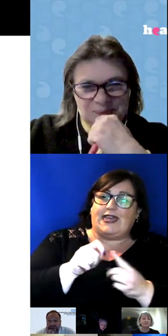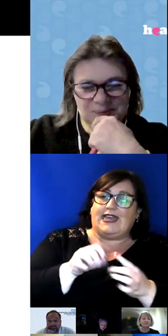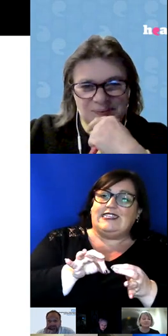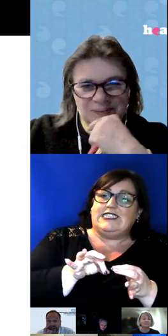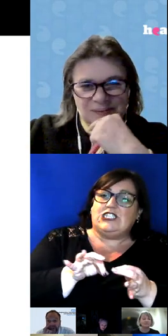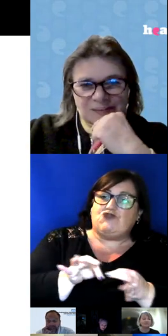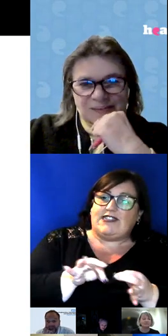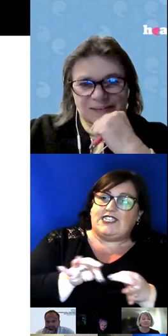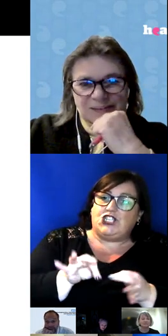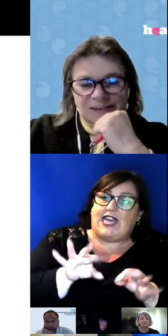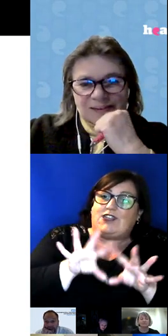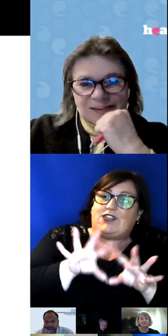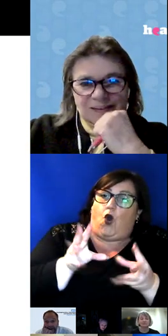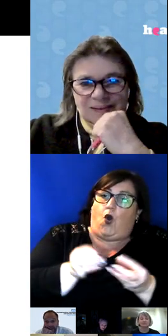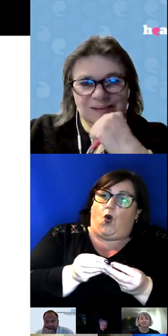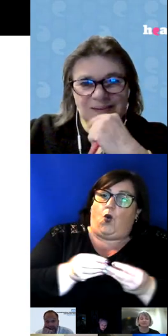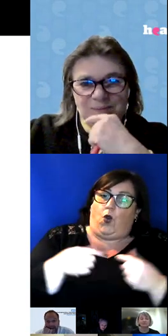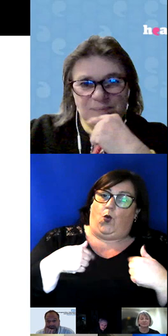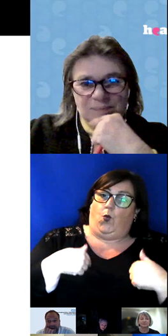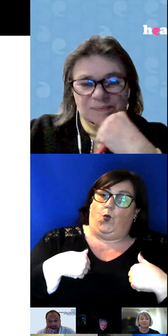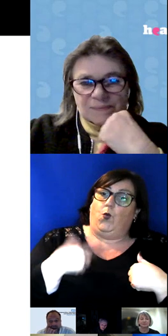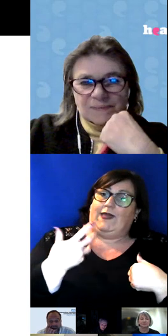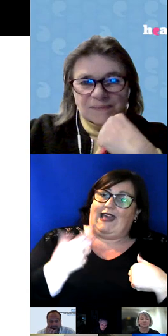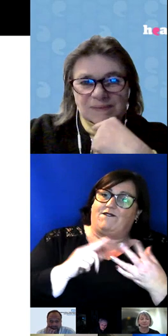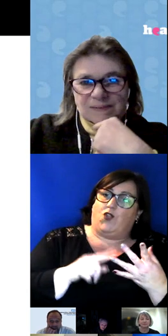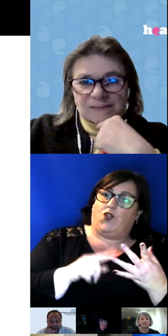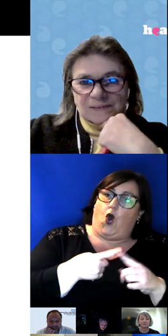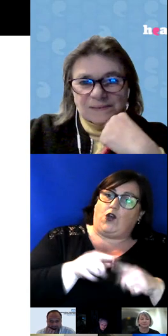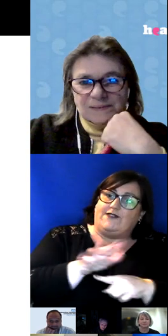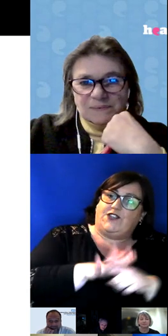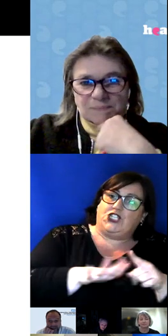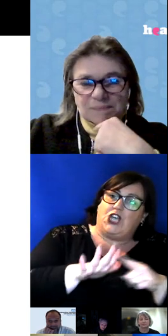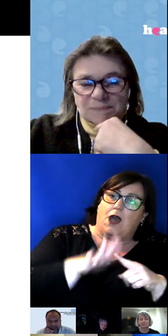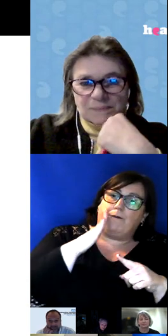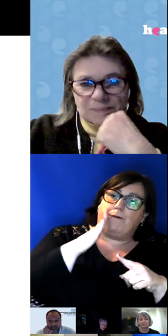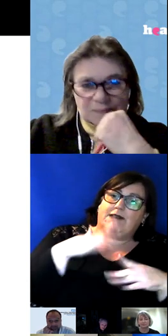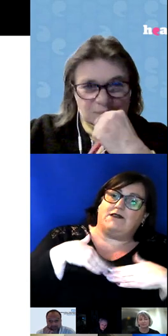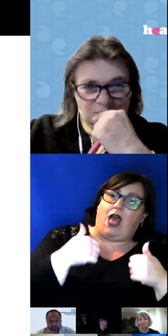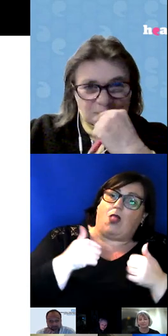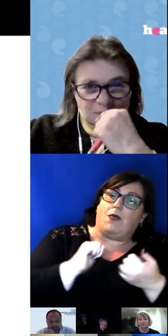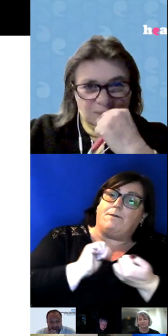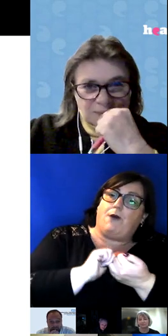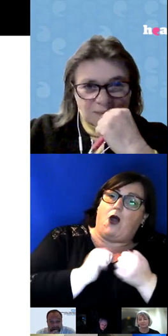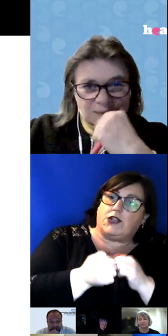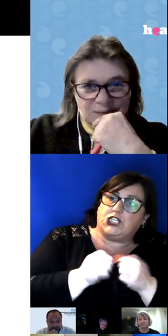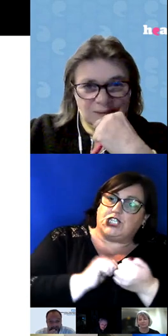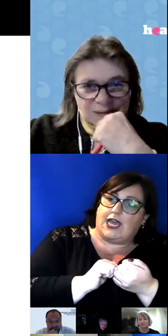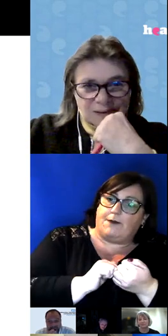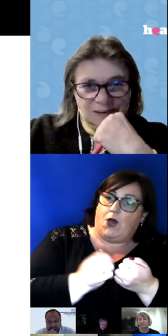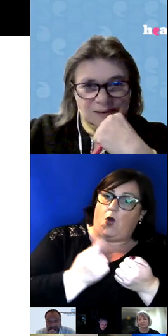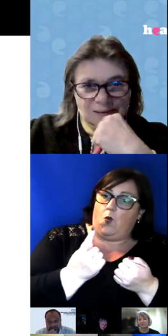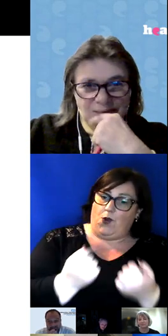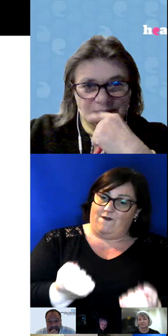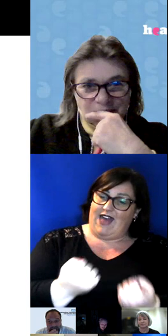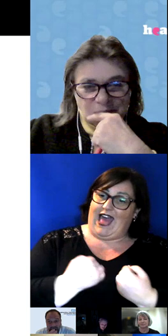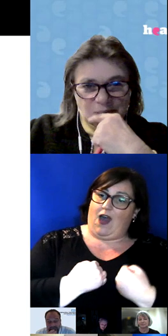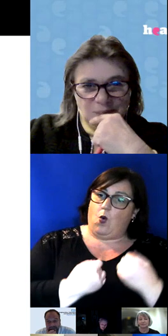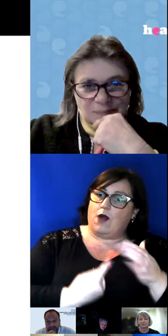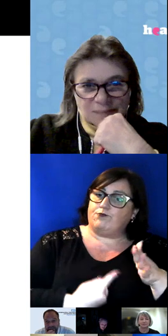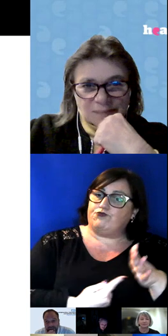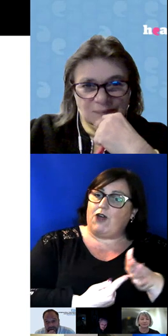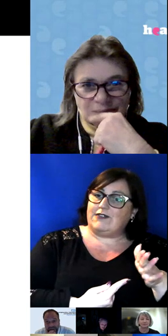we've got the Oxfordshire Mental Health Partnership, and there's one of the priorities for us locally in Oxfordshire is to work together